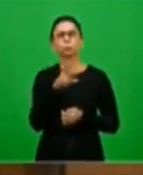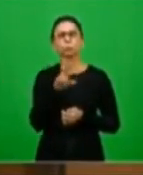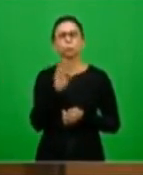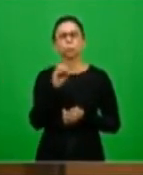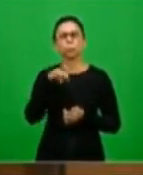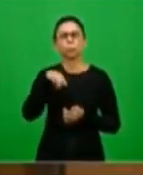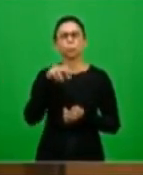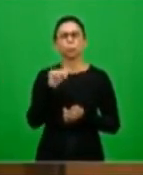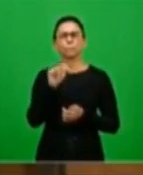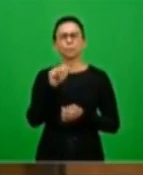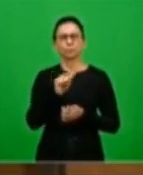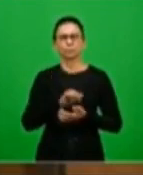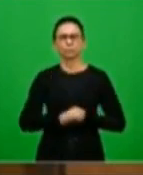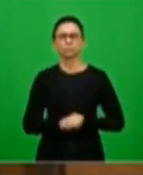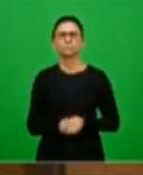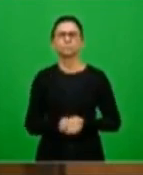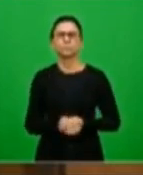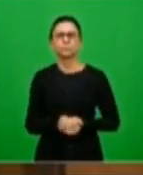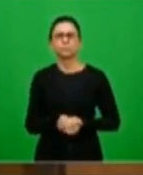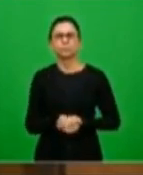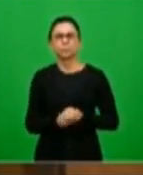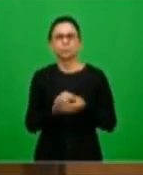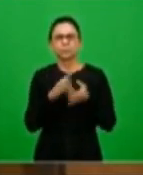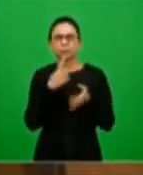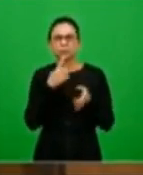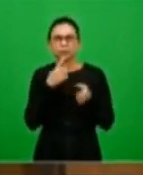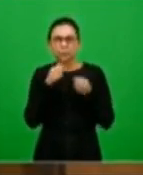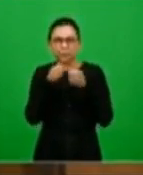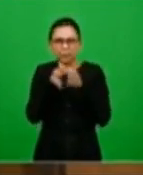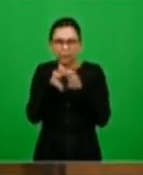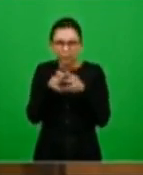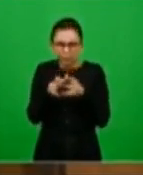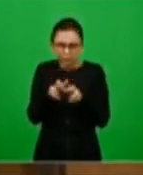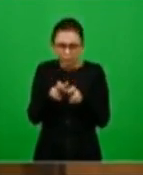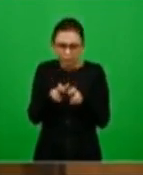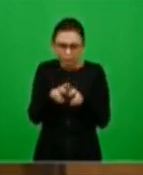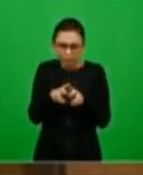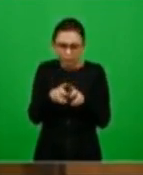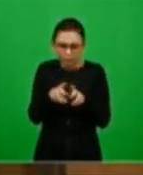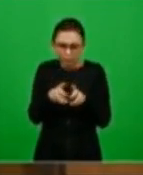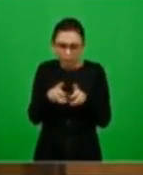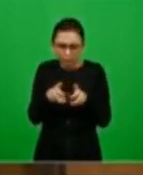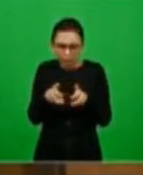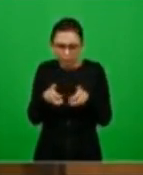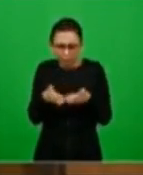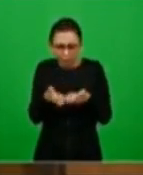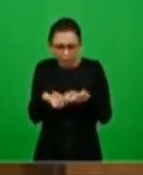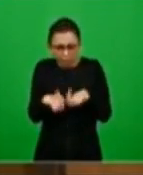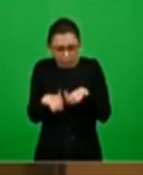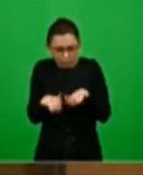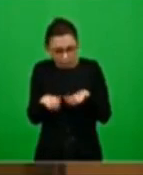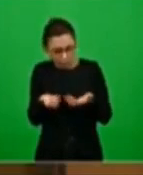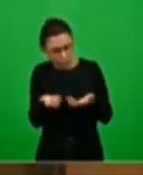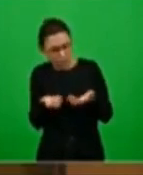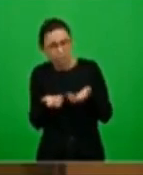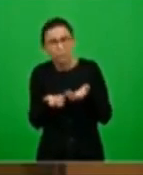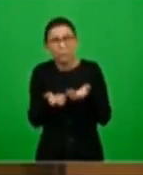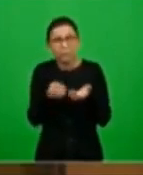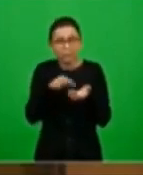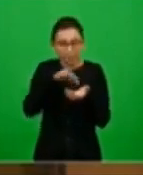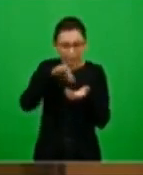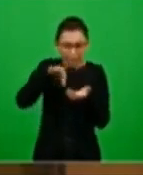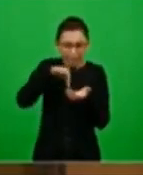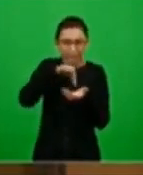A pomerang is a fruit. When it's ripe, the shell begins to crack, and soon the